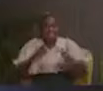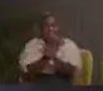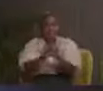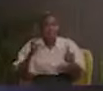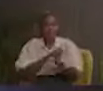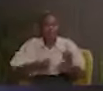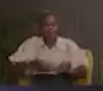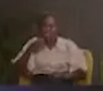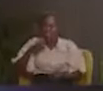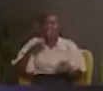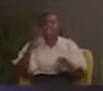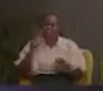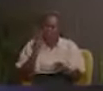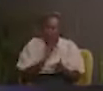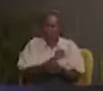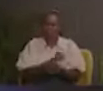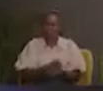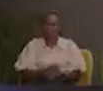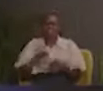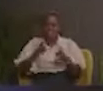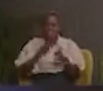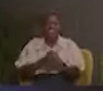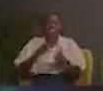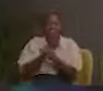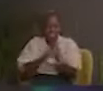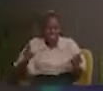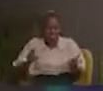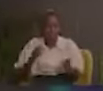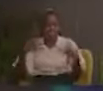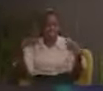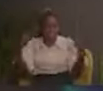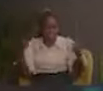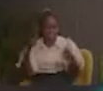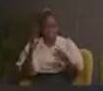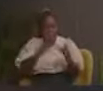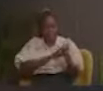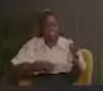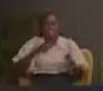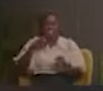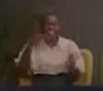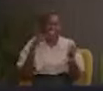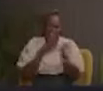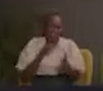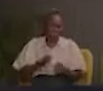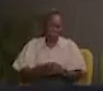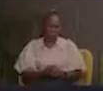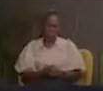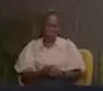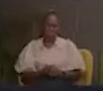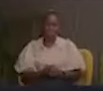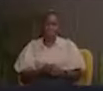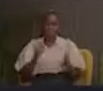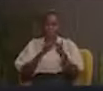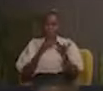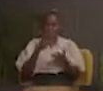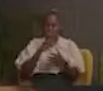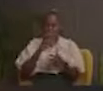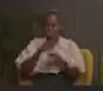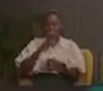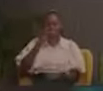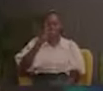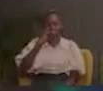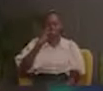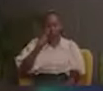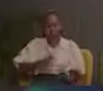the Lord say so. Let the healed of the Lord say so. Let the blessed of the Lord say so. The Bible says in Deuteronomy chapter